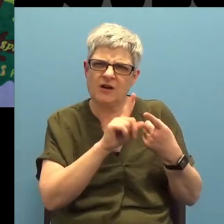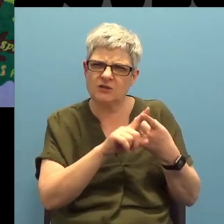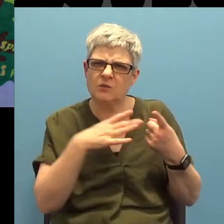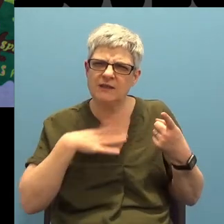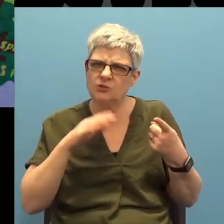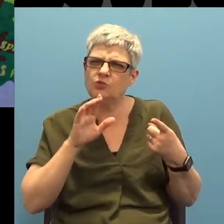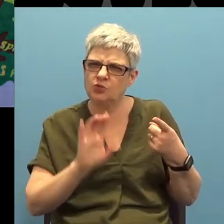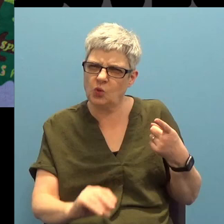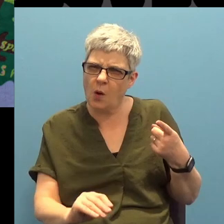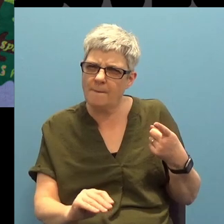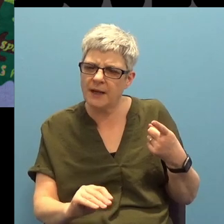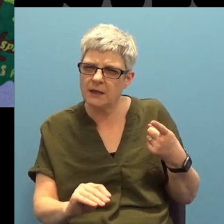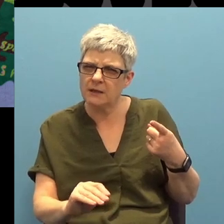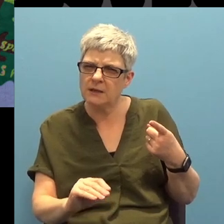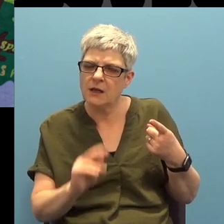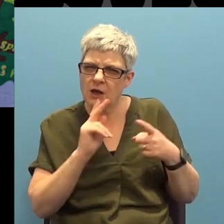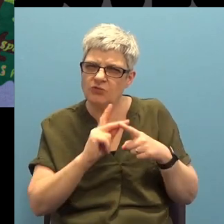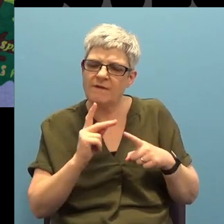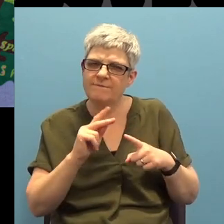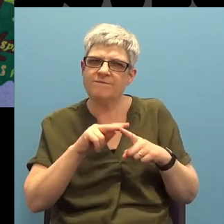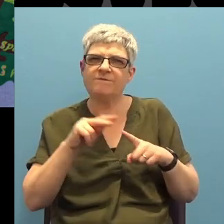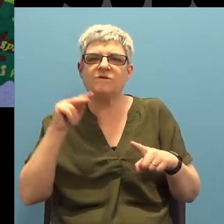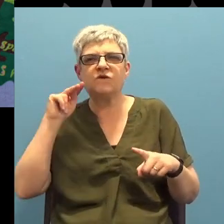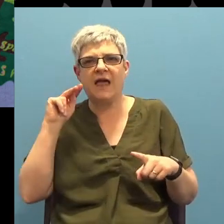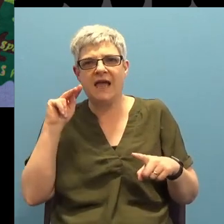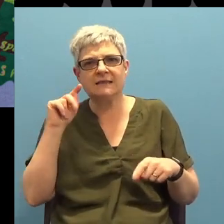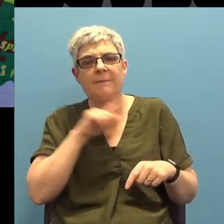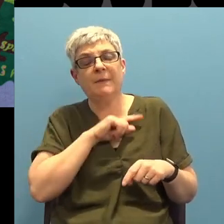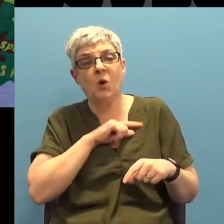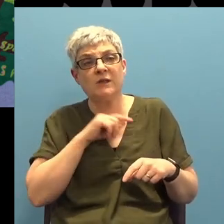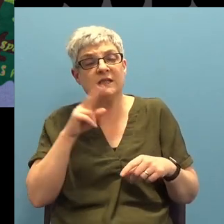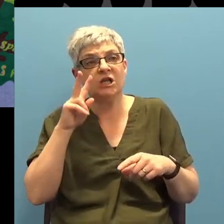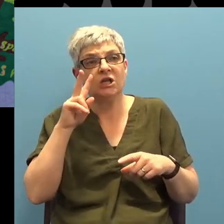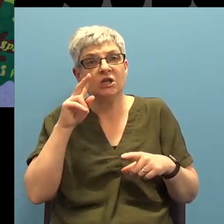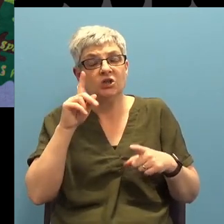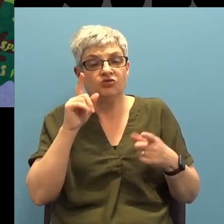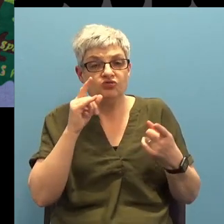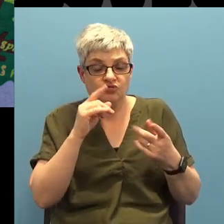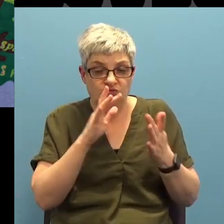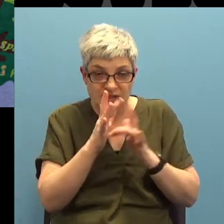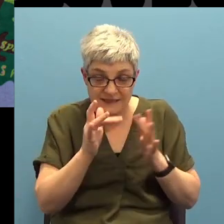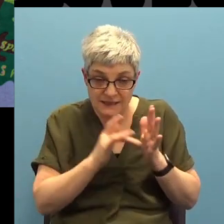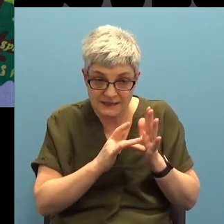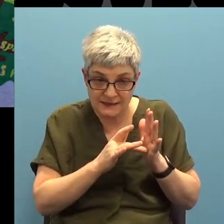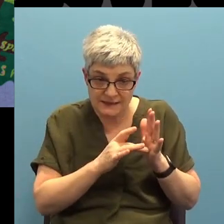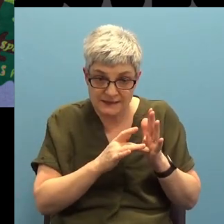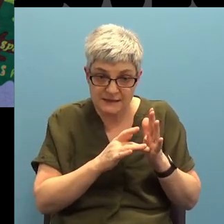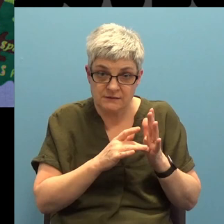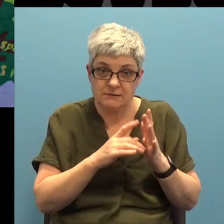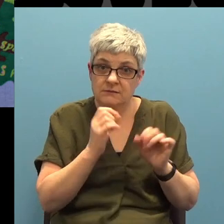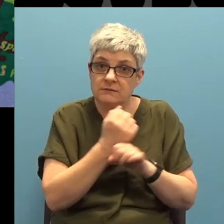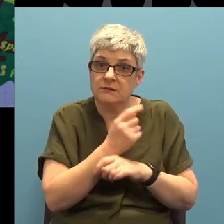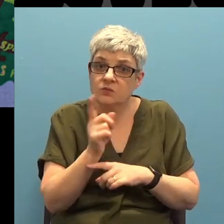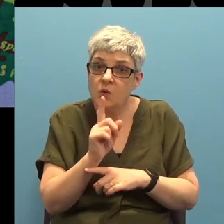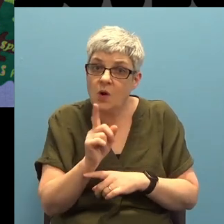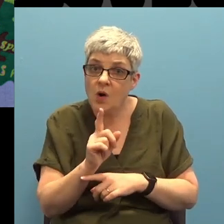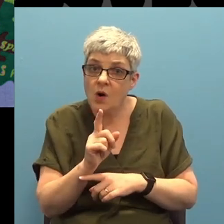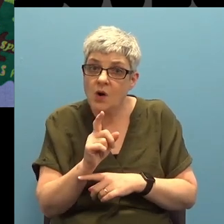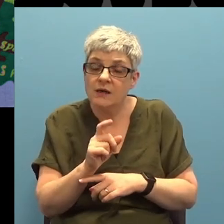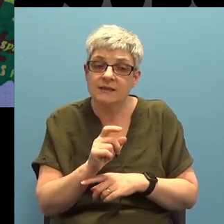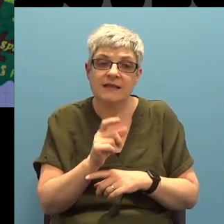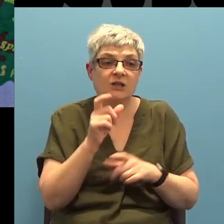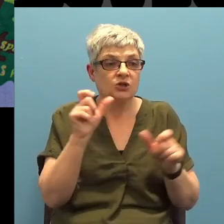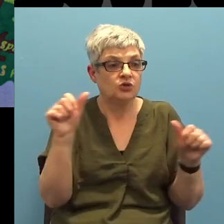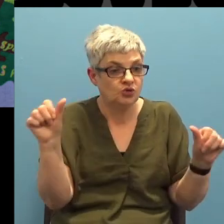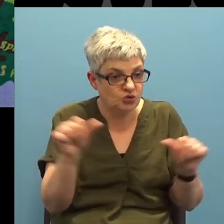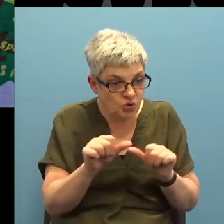stop right now and reflect on, because what Jesus does, amongst other things, in his sermon, the short